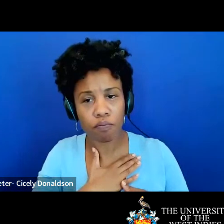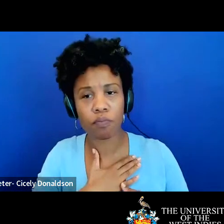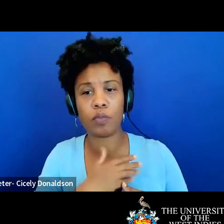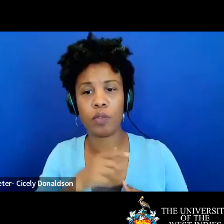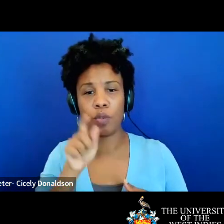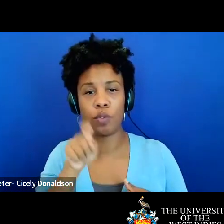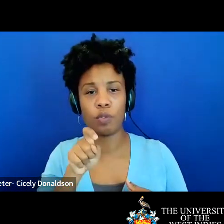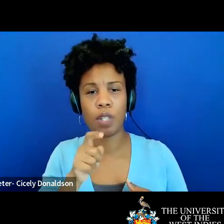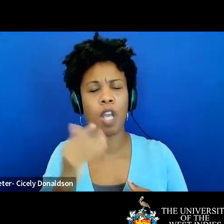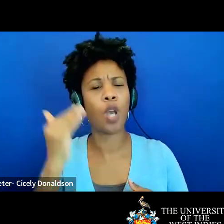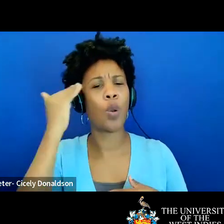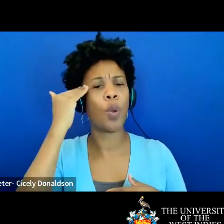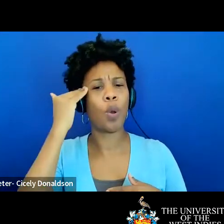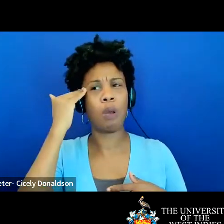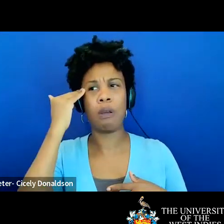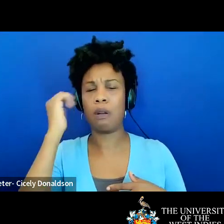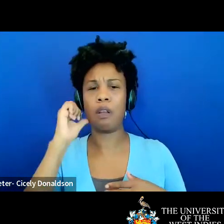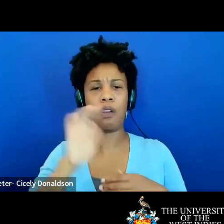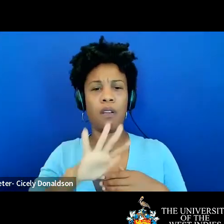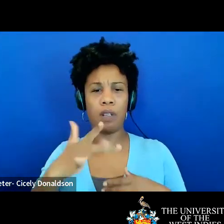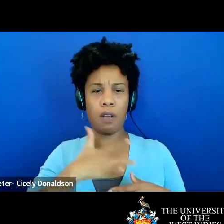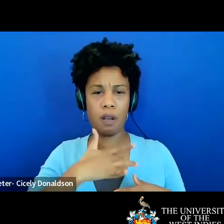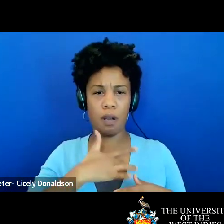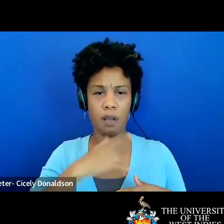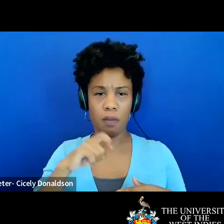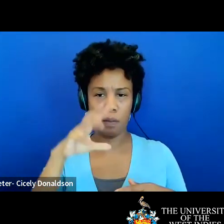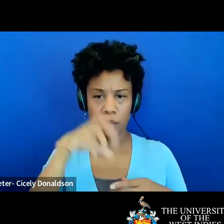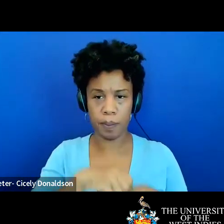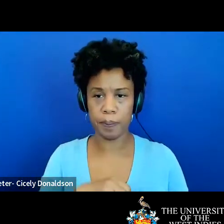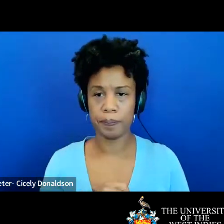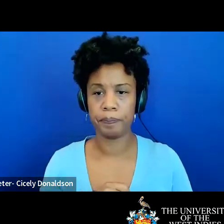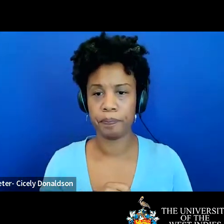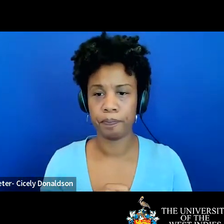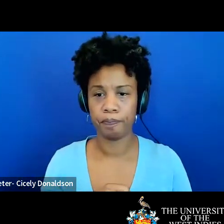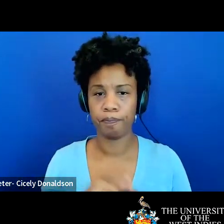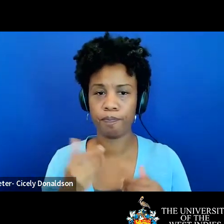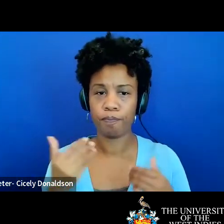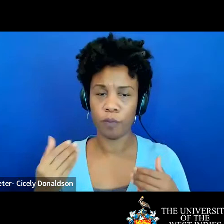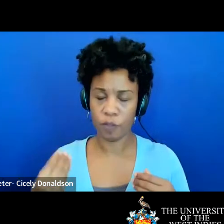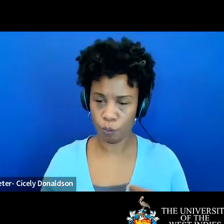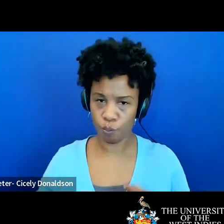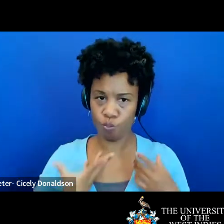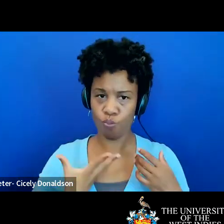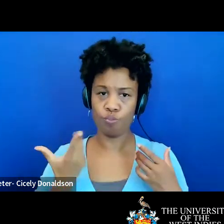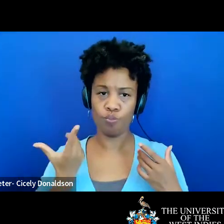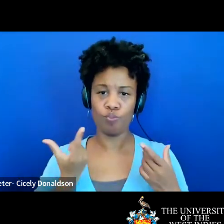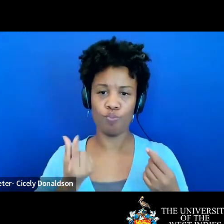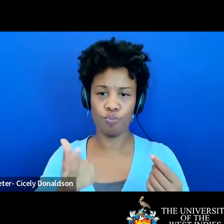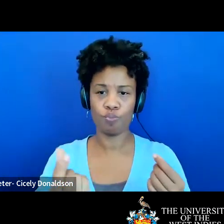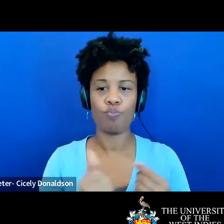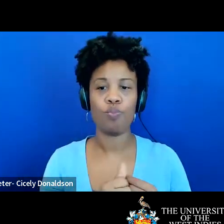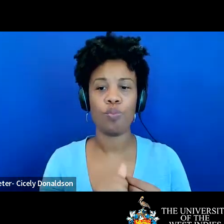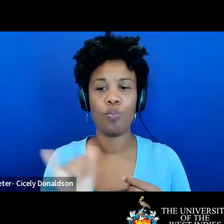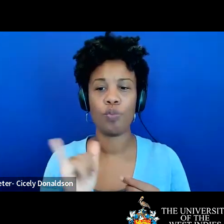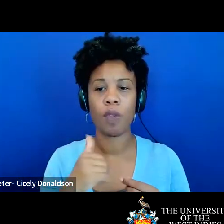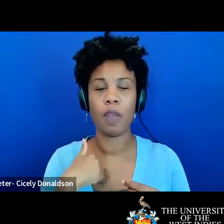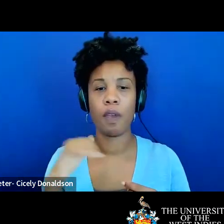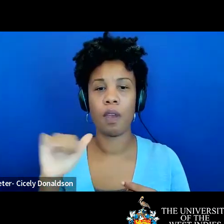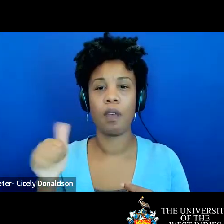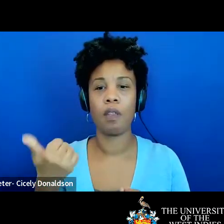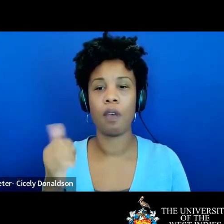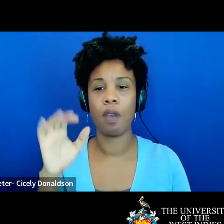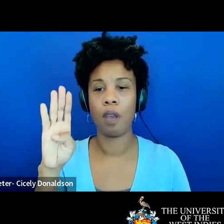bioecological model presents a good framework for training, as it speaks about the importance